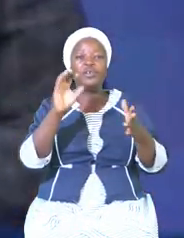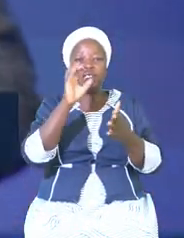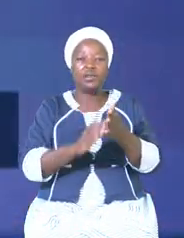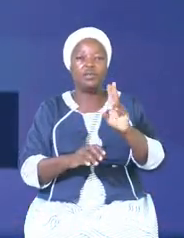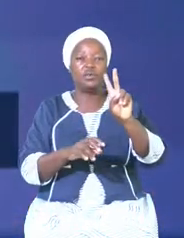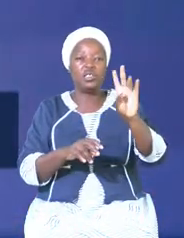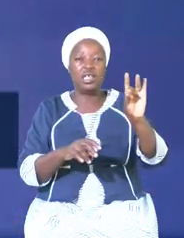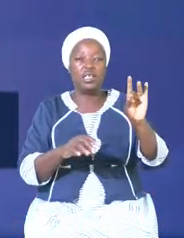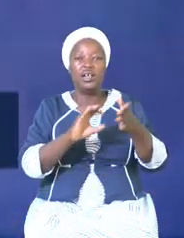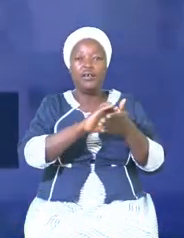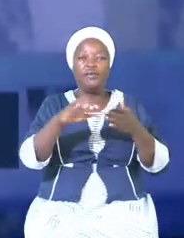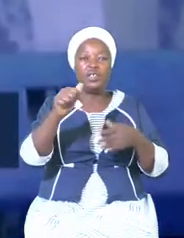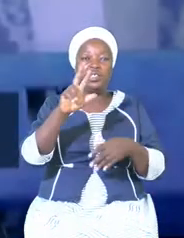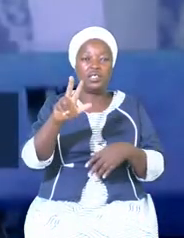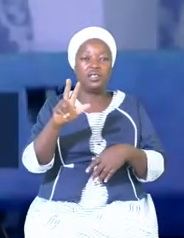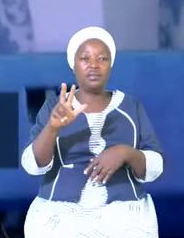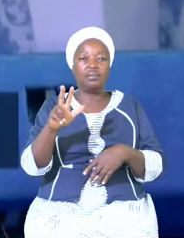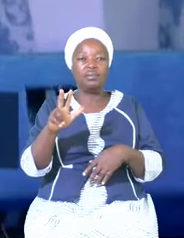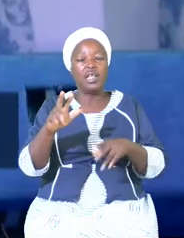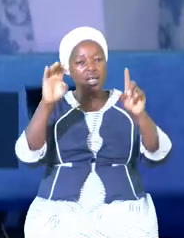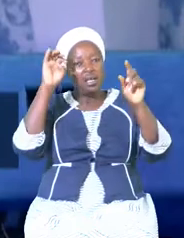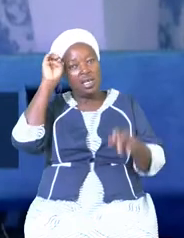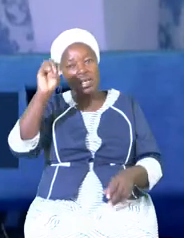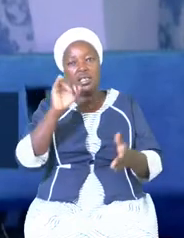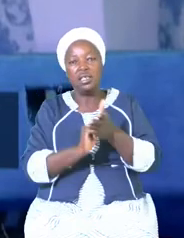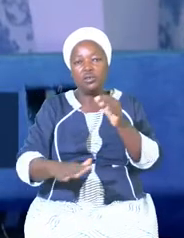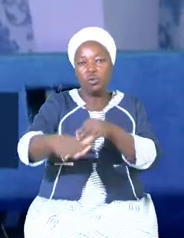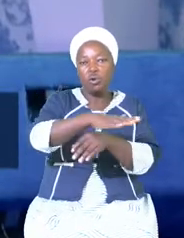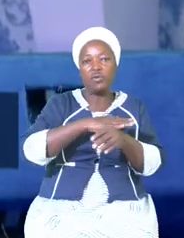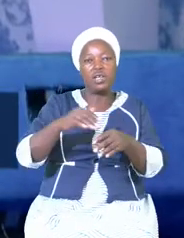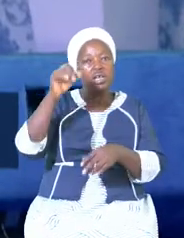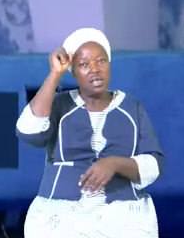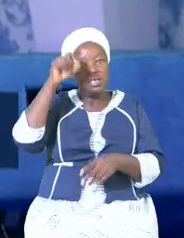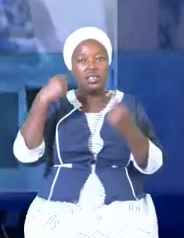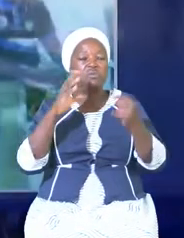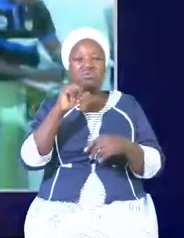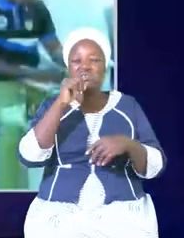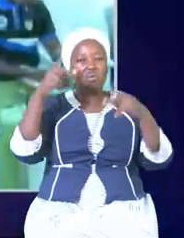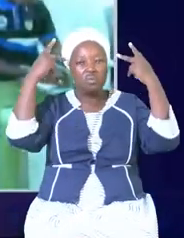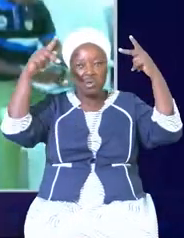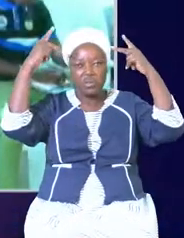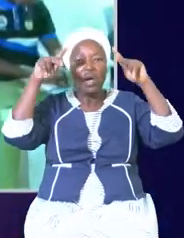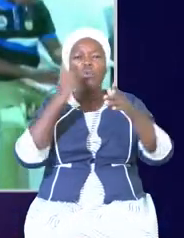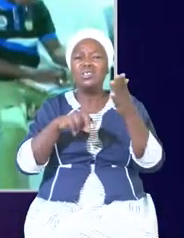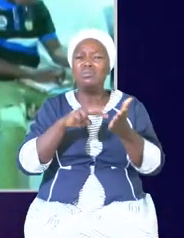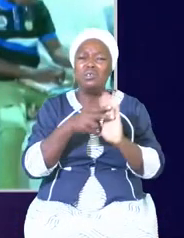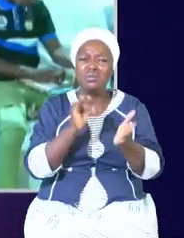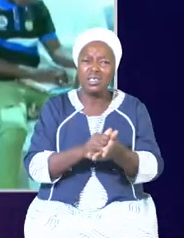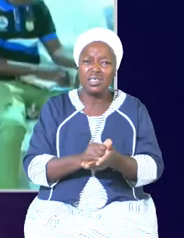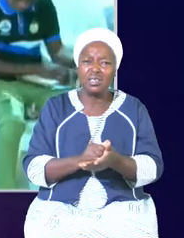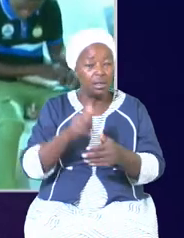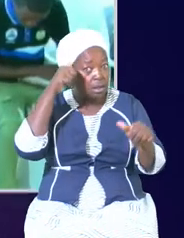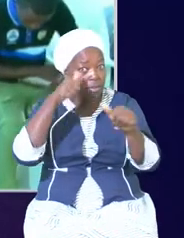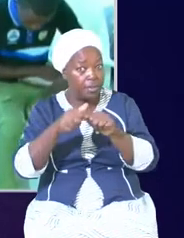verse 13. He that covereth his sins shall not prosper. What does that mean? Remember